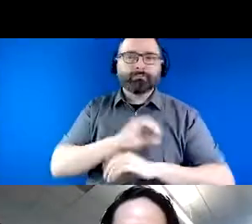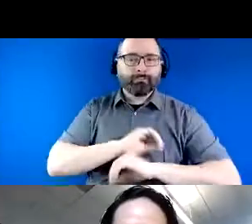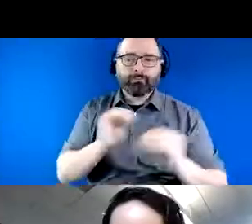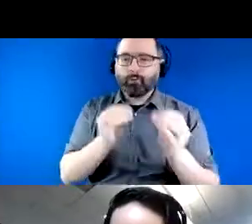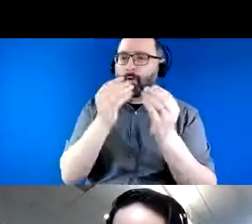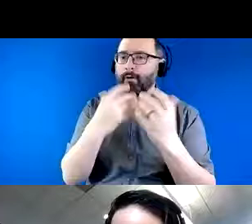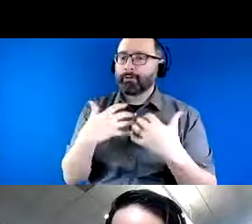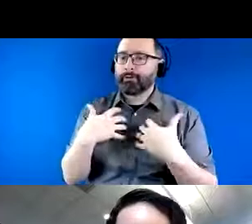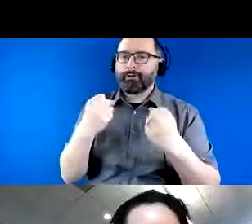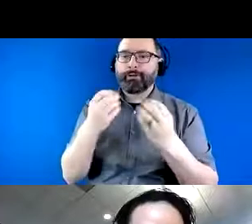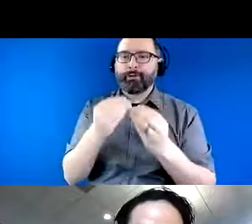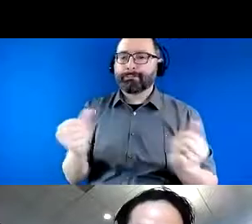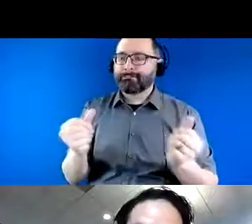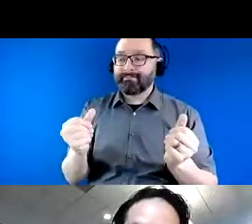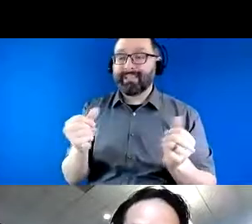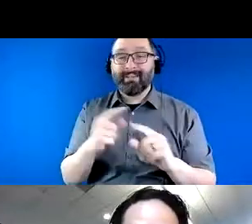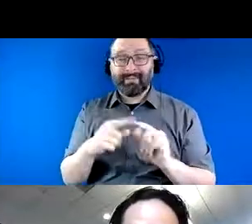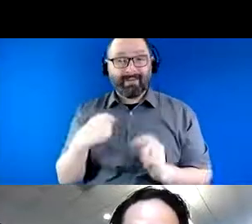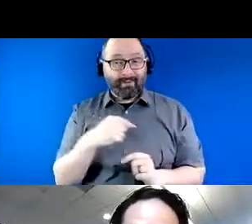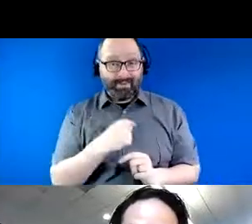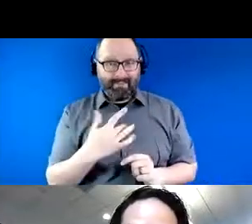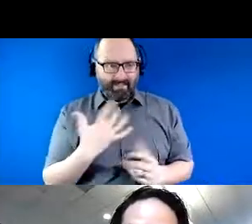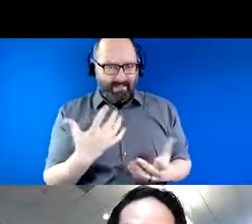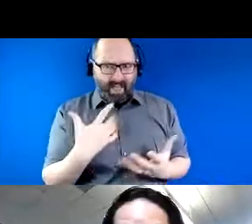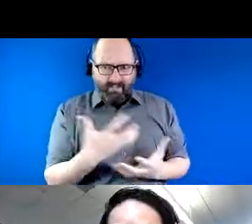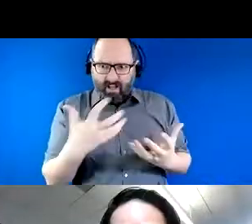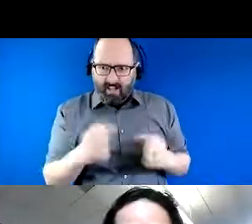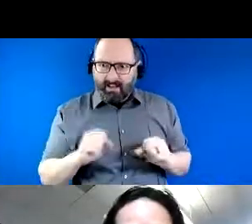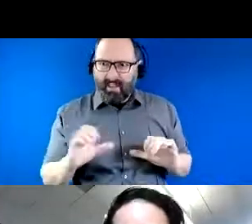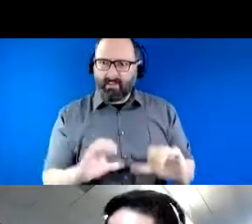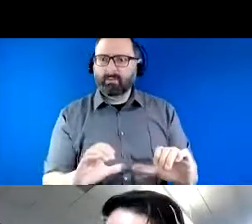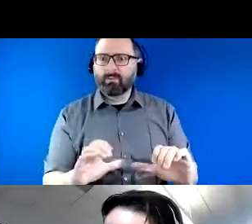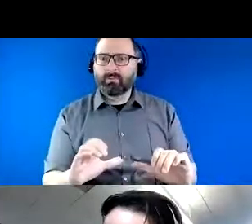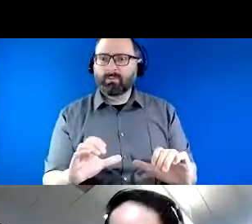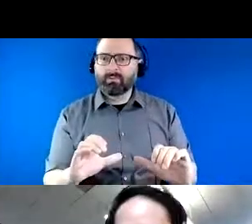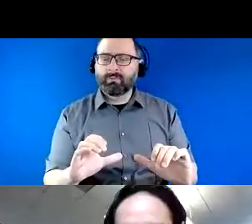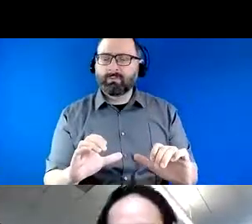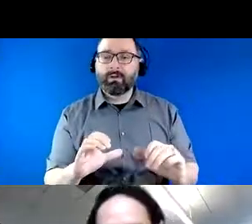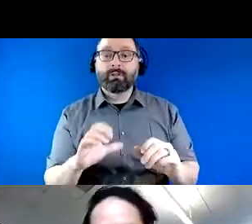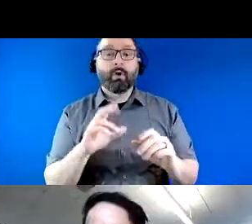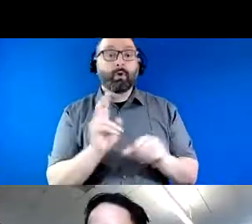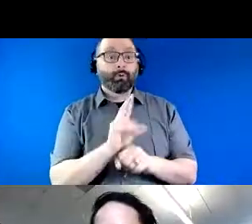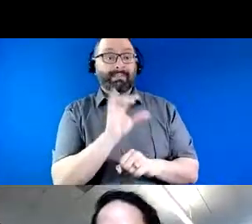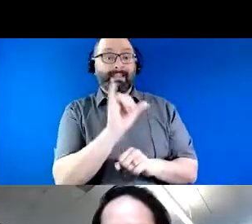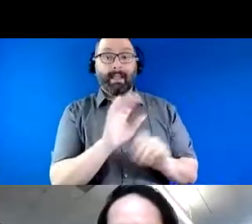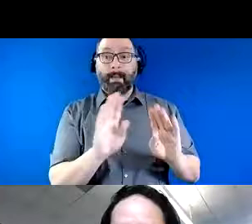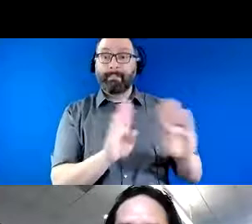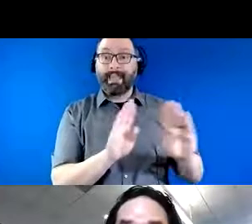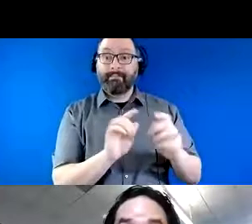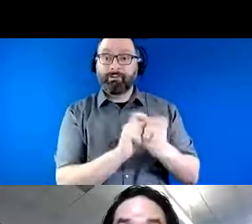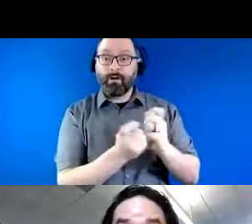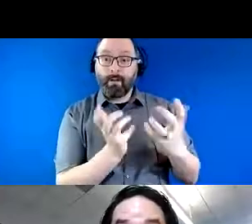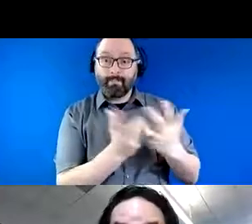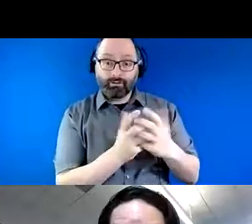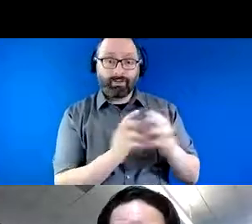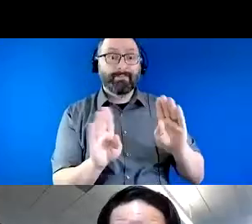But we believe that there's a lot to do. And we can, by using these behavioral accommodations, behavioral interventions, we can